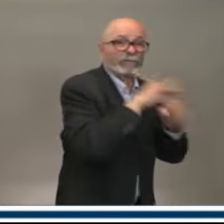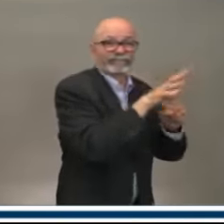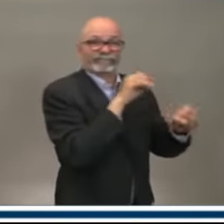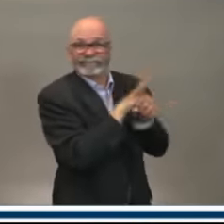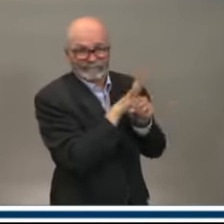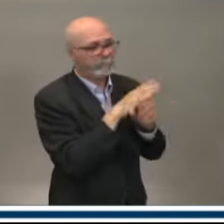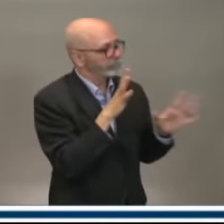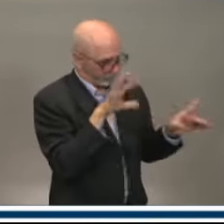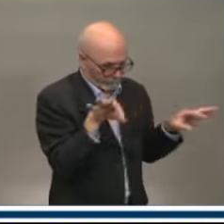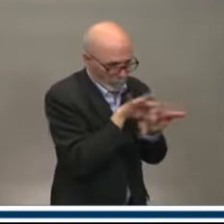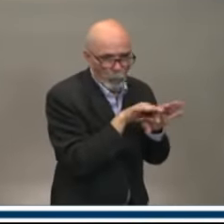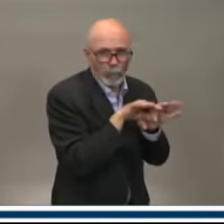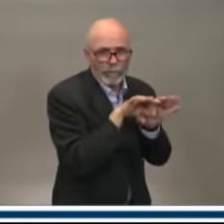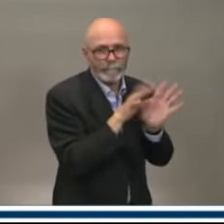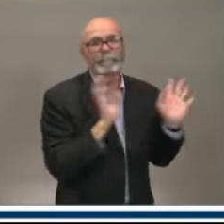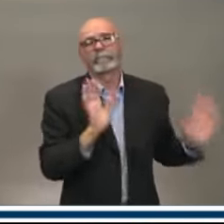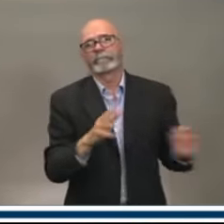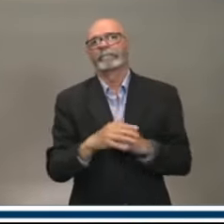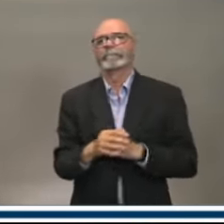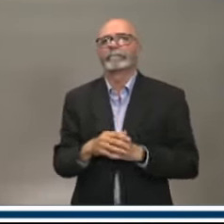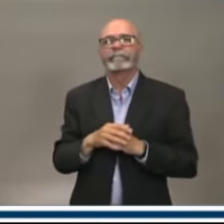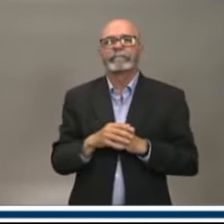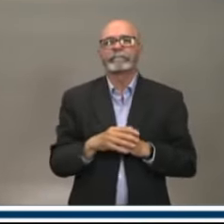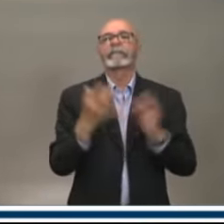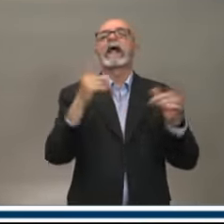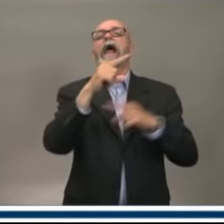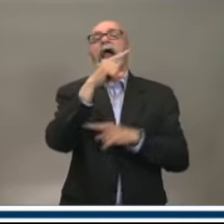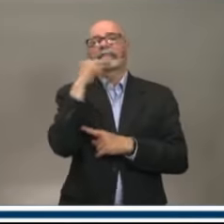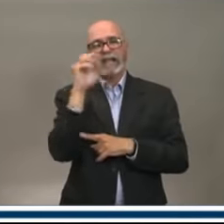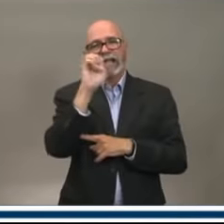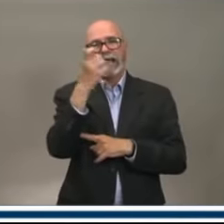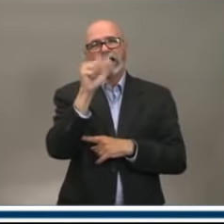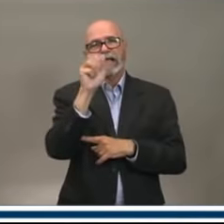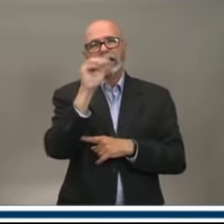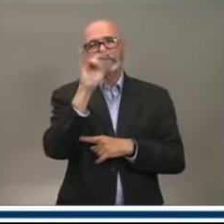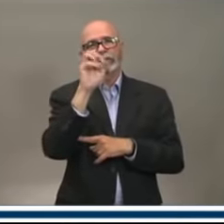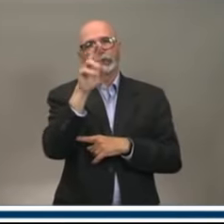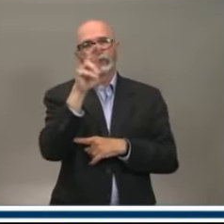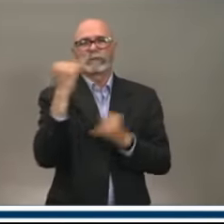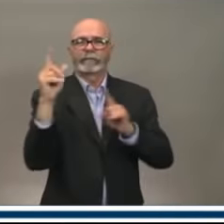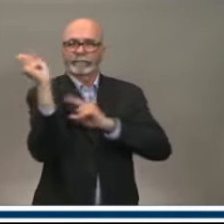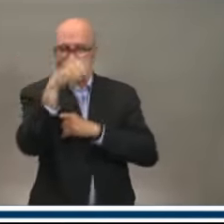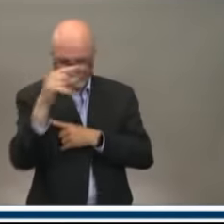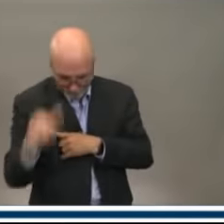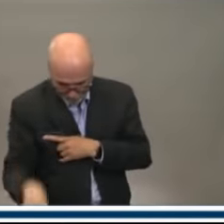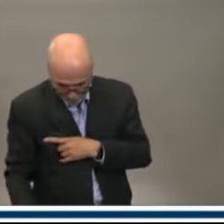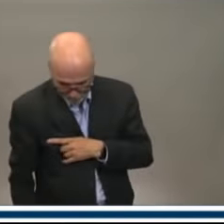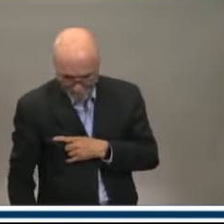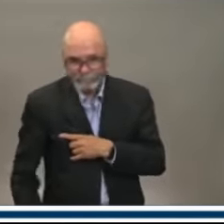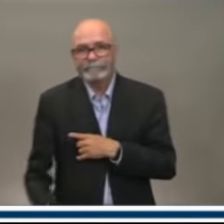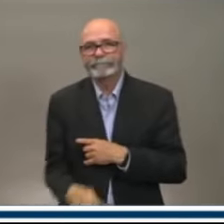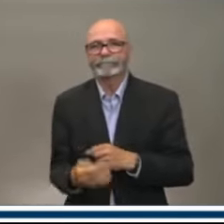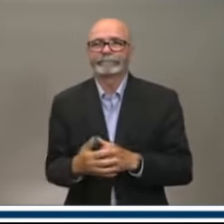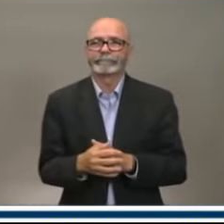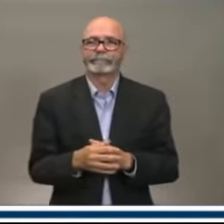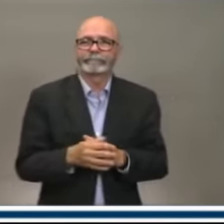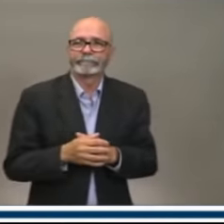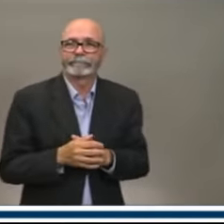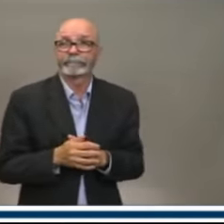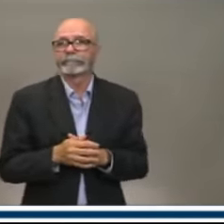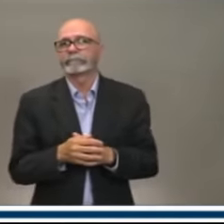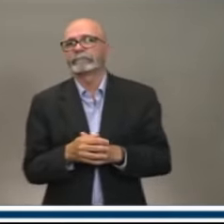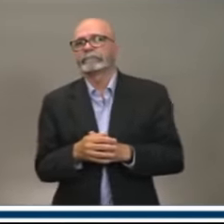with the Halifax Examiner. Hi, Premier. I have a question about transparency, I